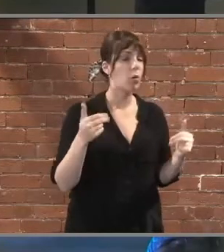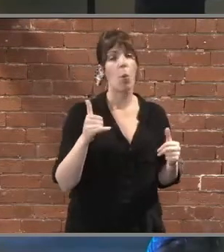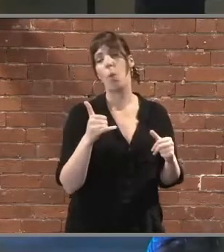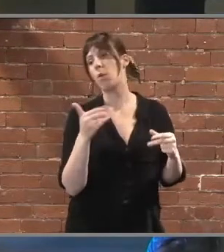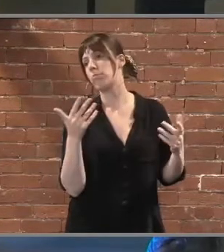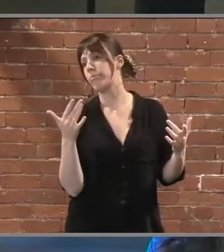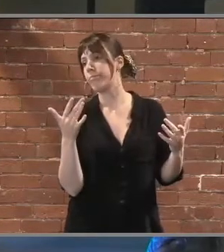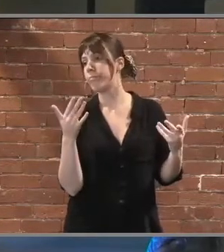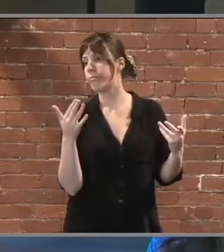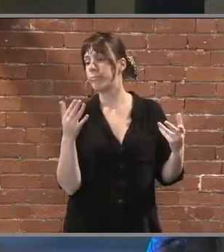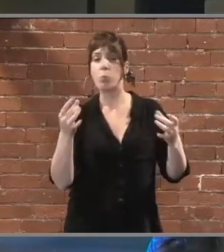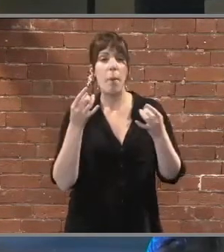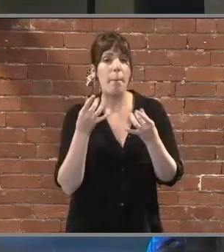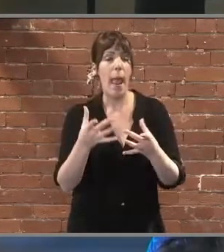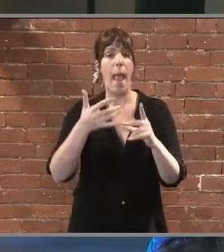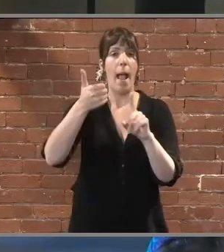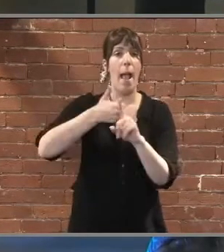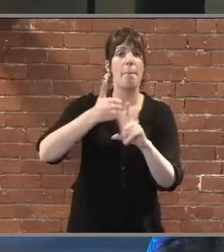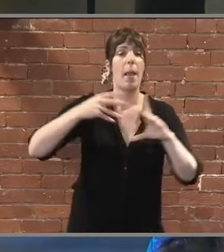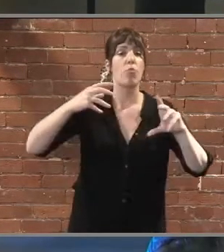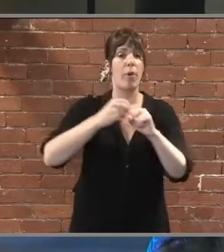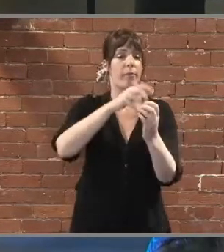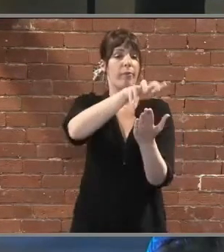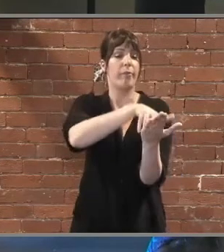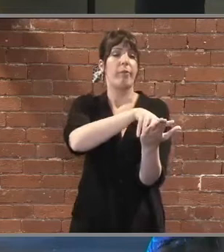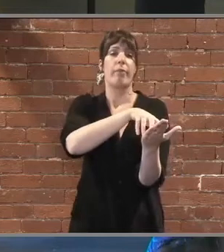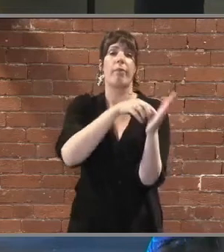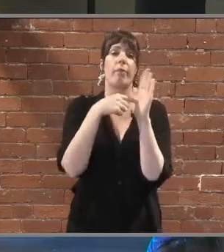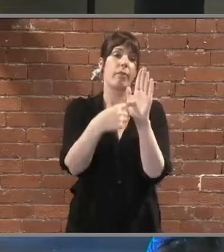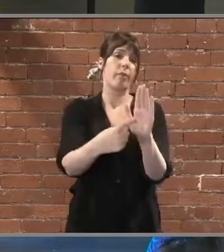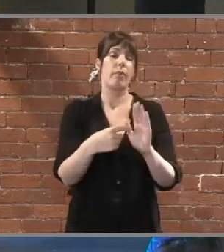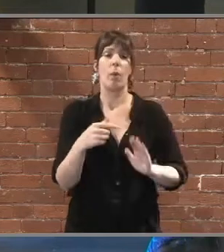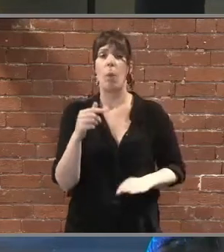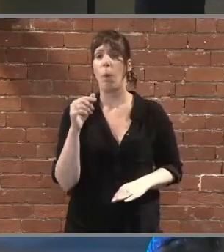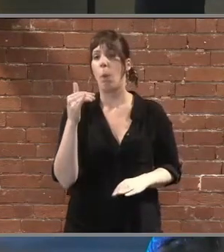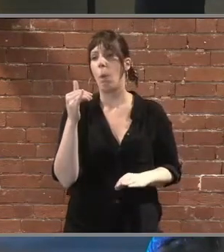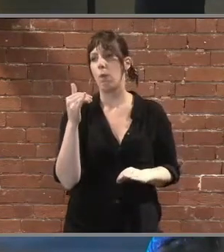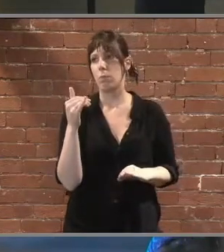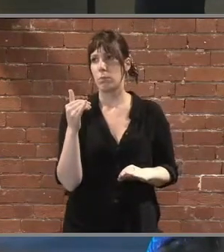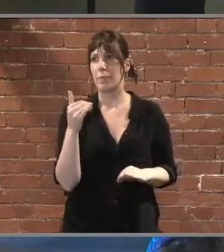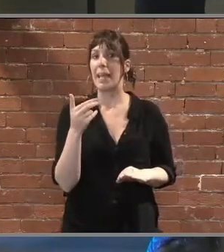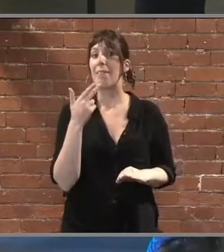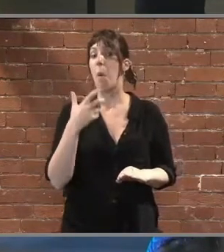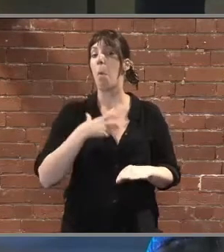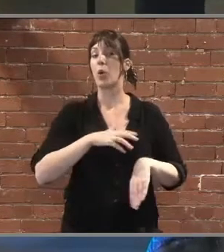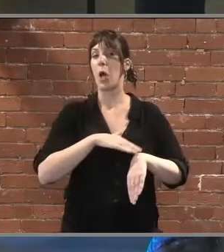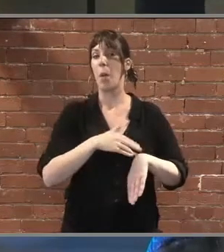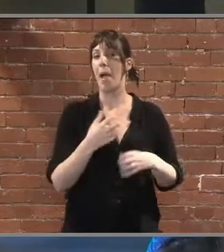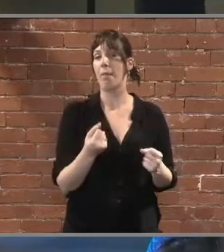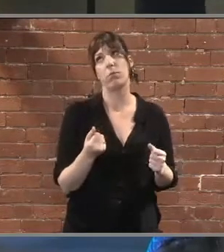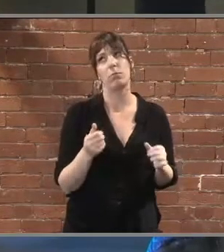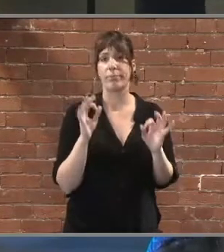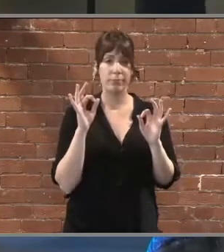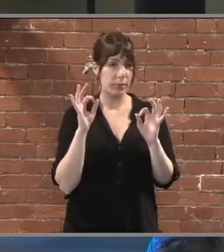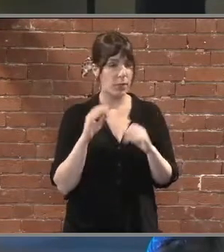prepare a campaign brief. And I think the more time we can have for these things, the better. Yeah. I